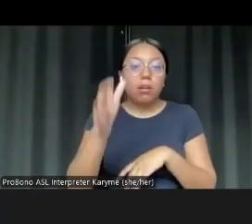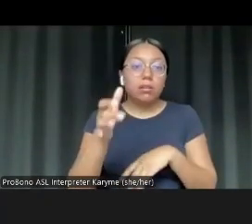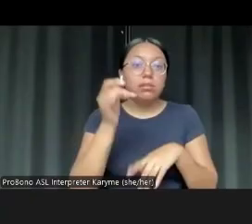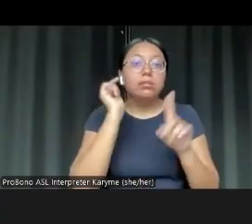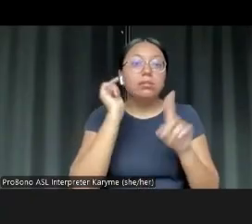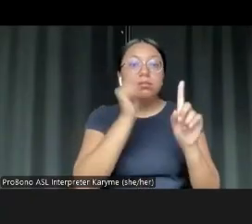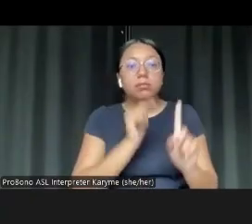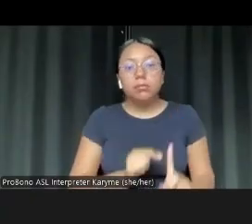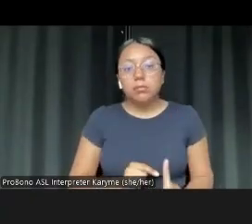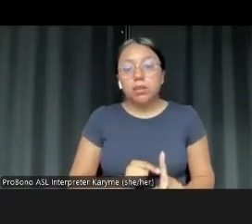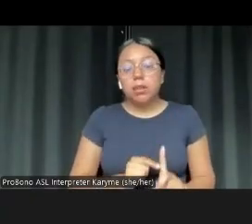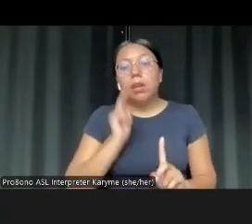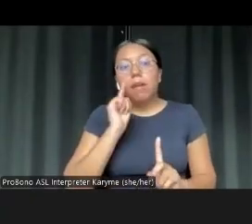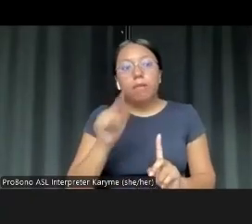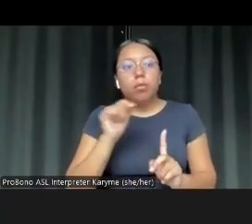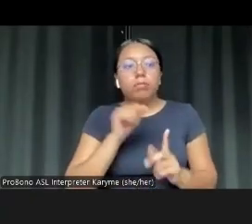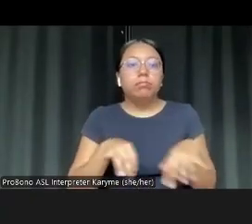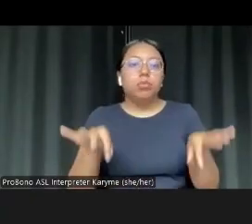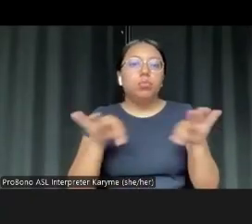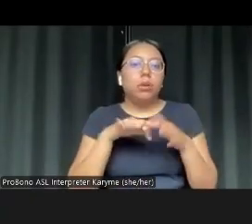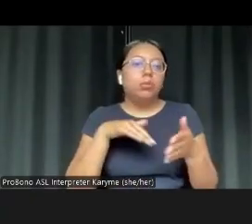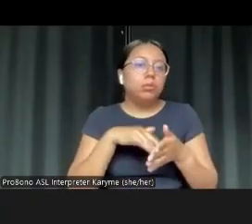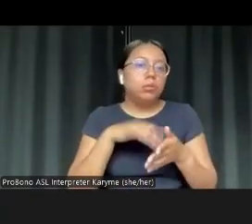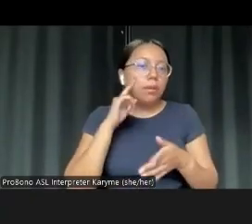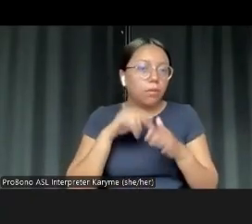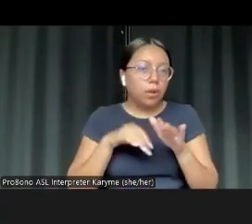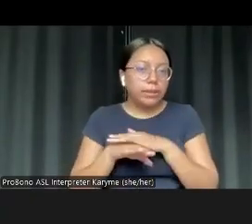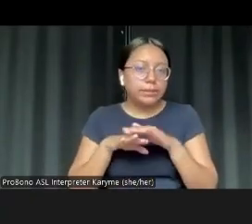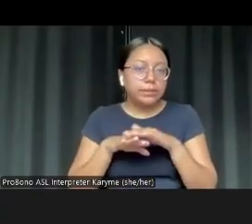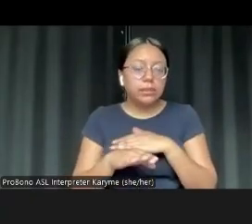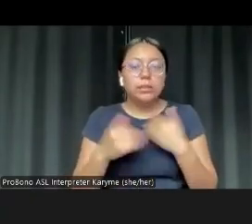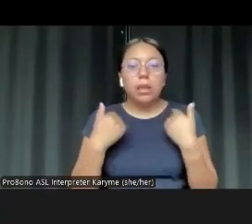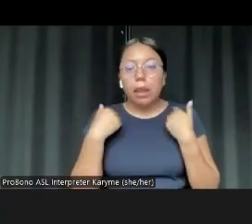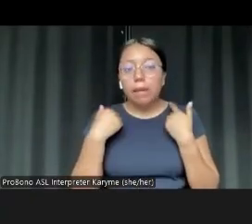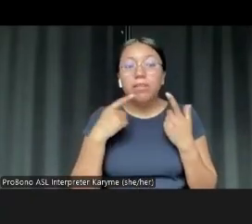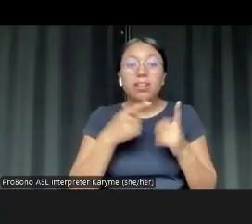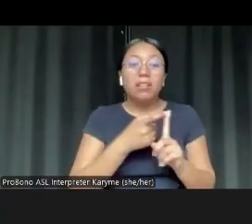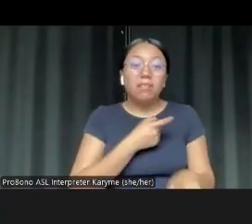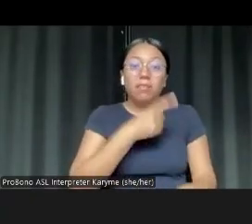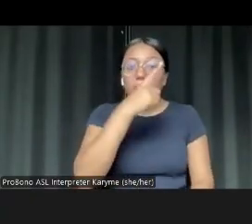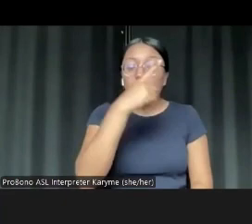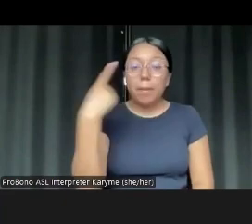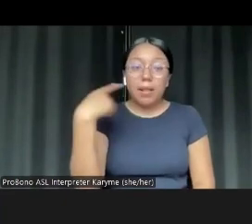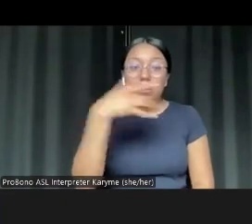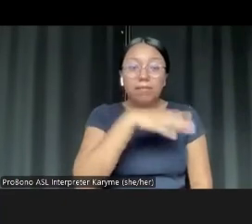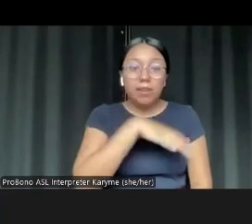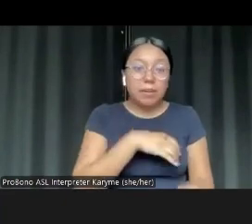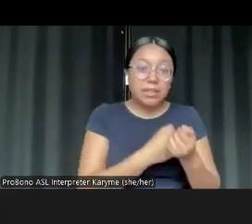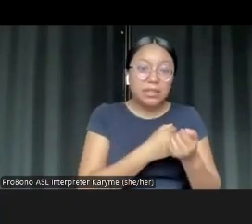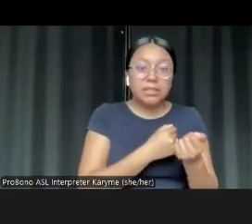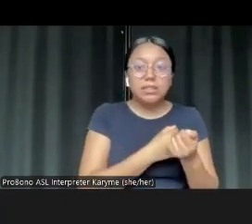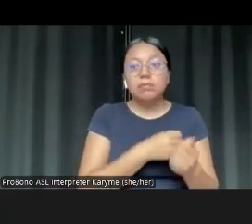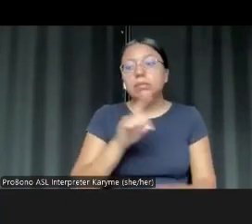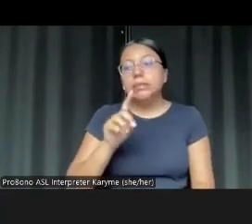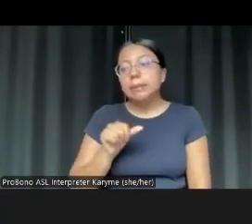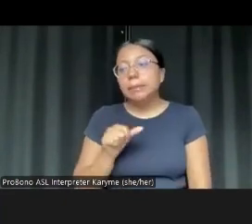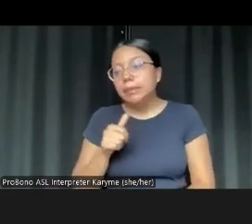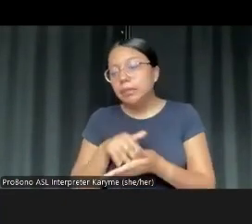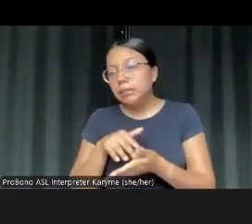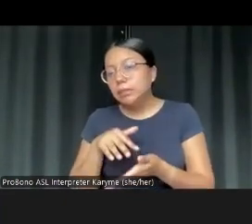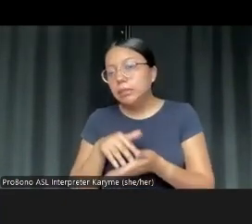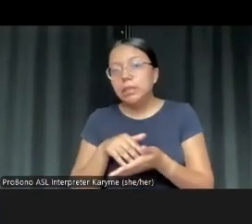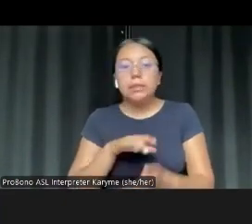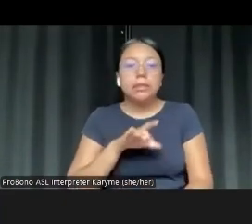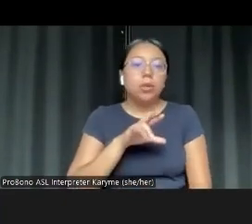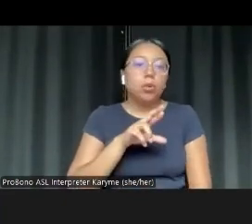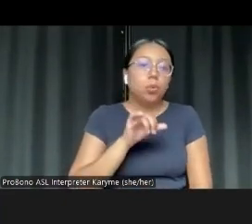of access, combining scholarship from Black feminist disability studies, crypt technoscience, and